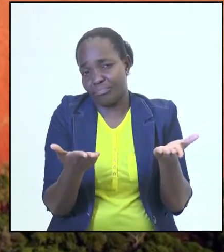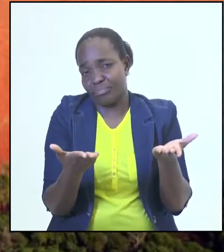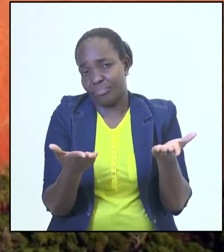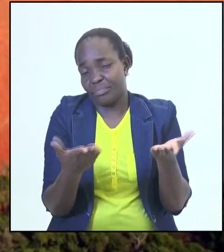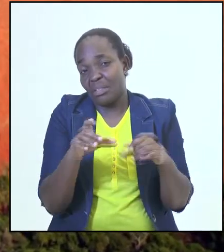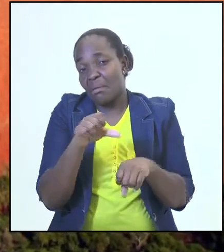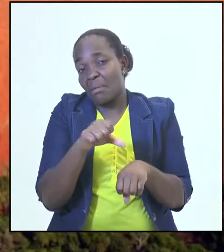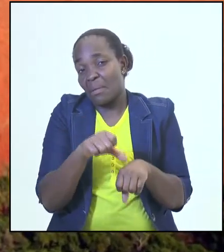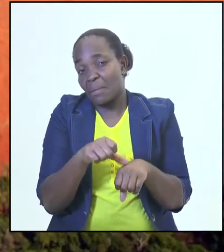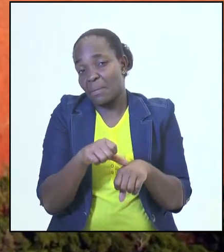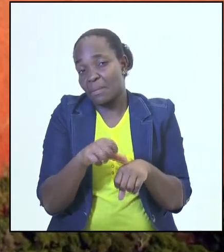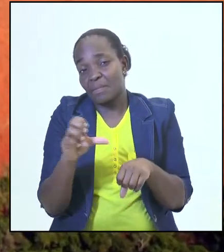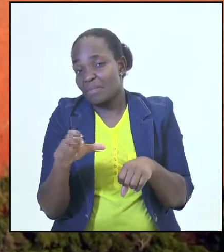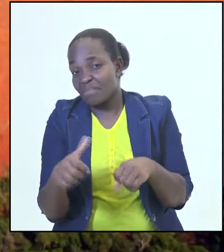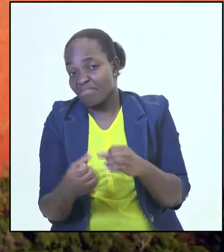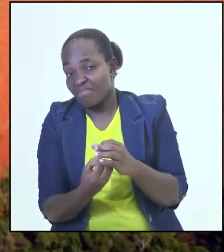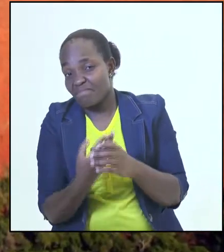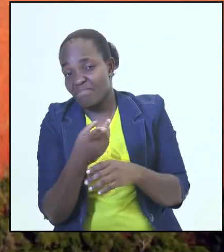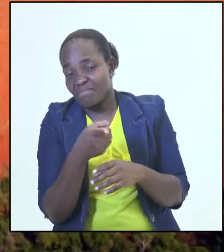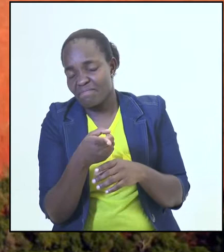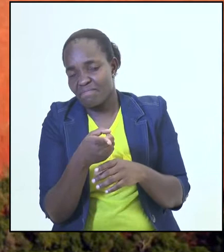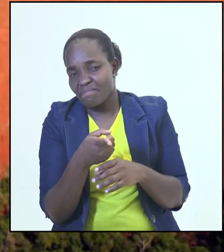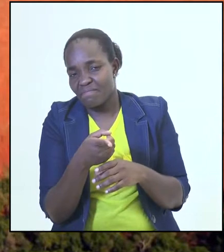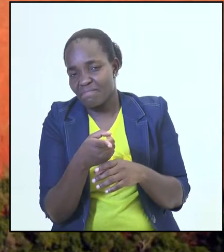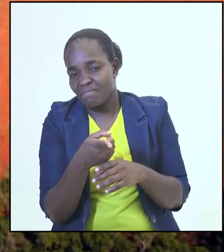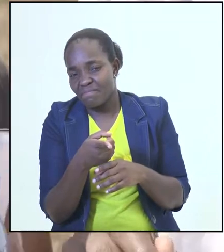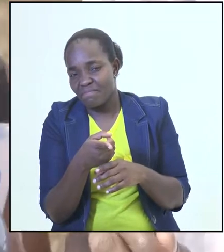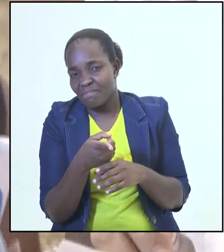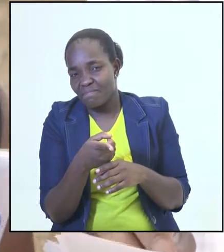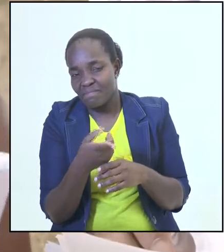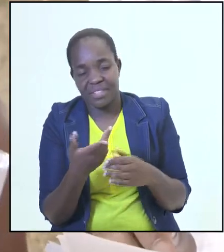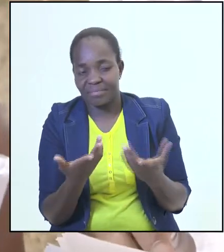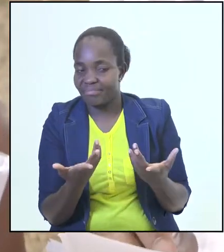that anything will grow in those areas again.